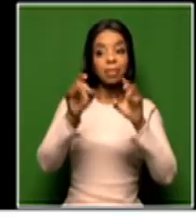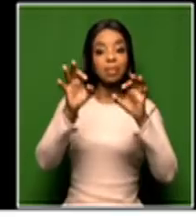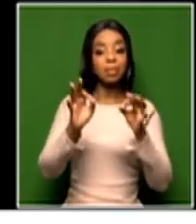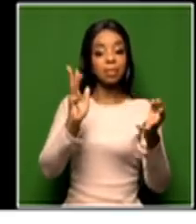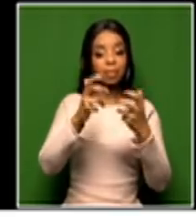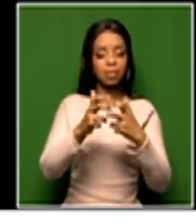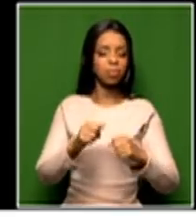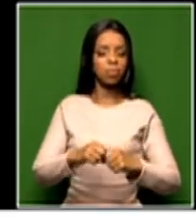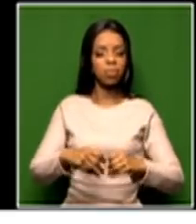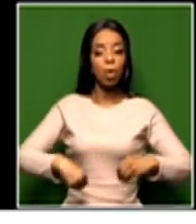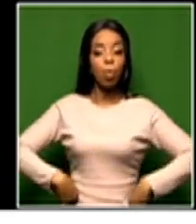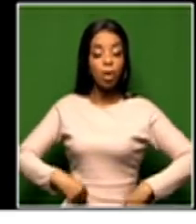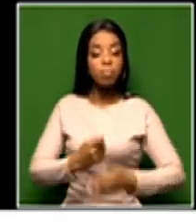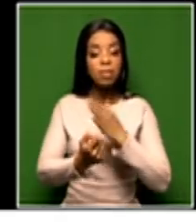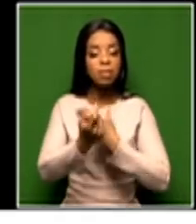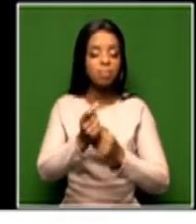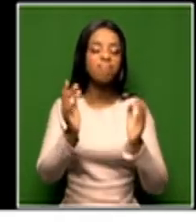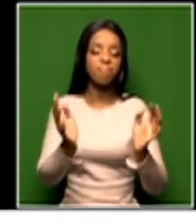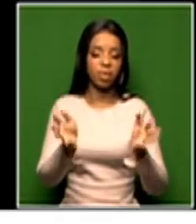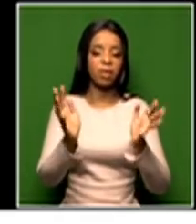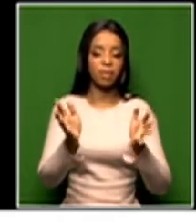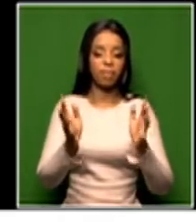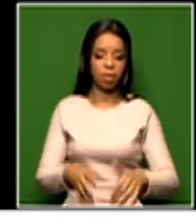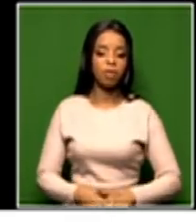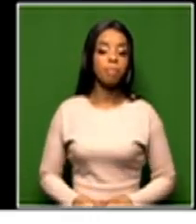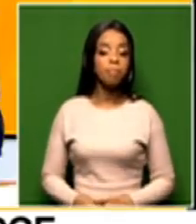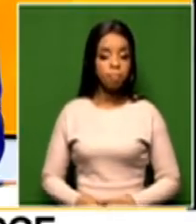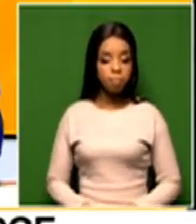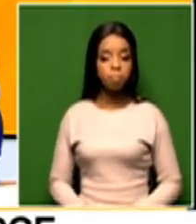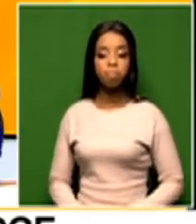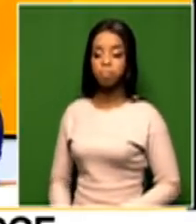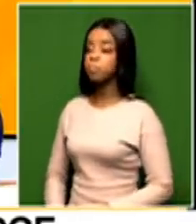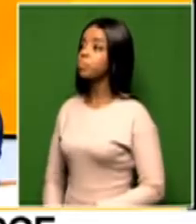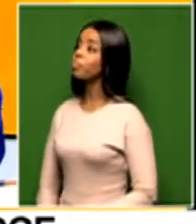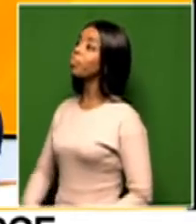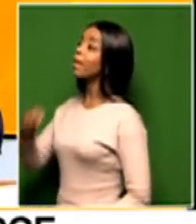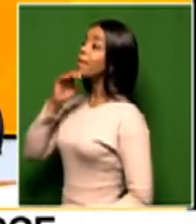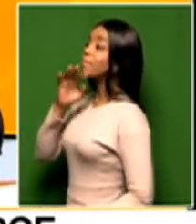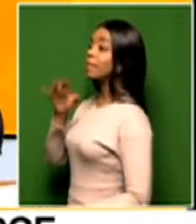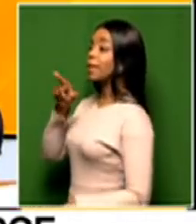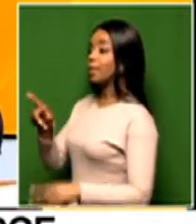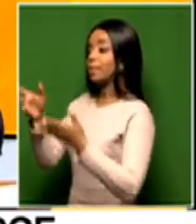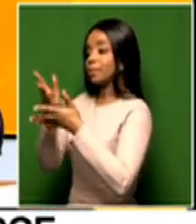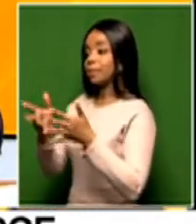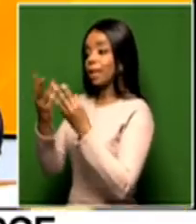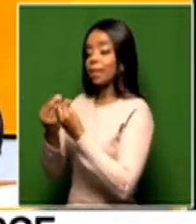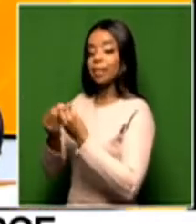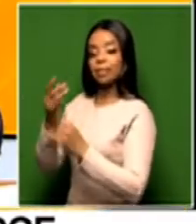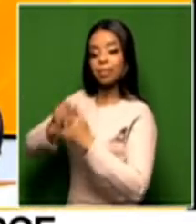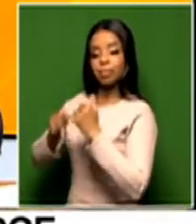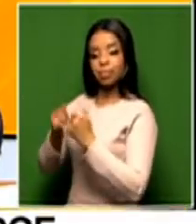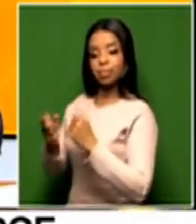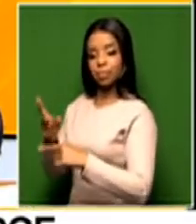took place insofar as this entire transaction was concluded. So, I mean, these findings are scathing, and it basically is